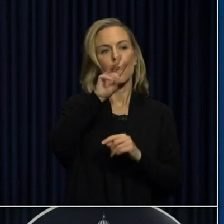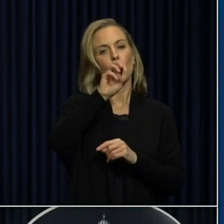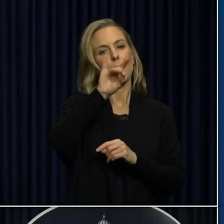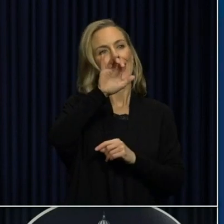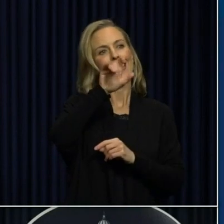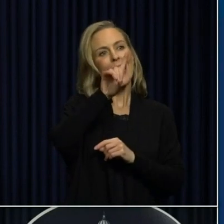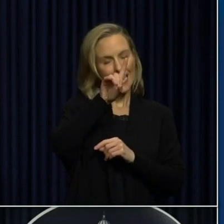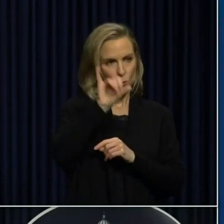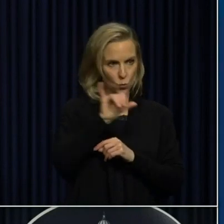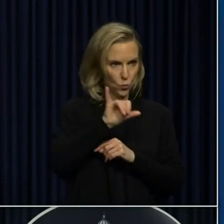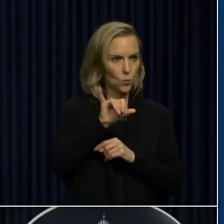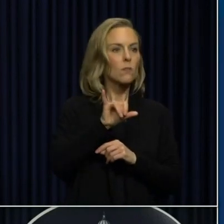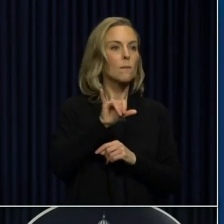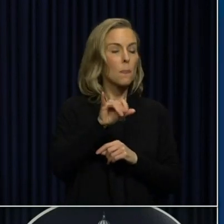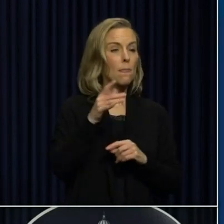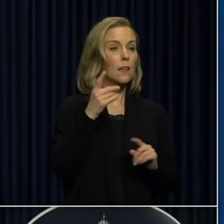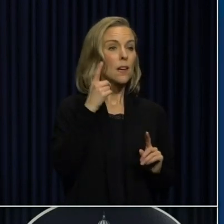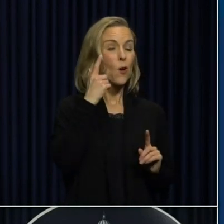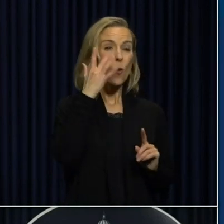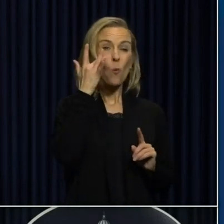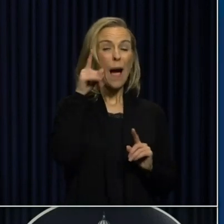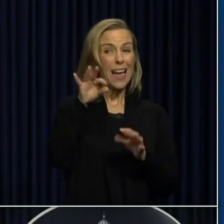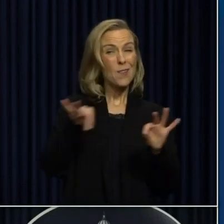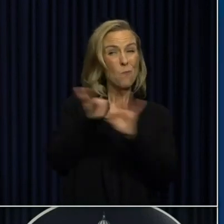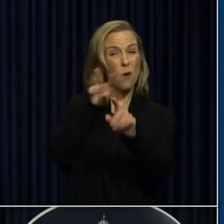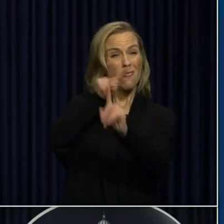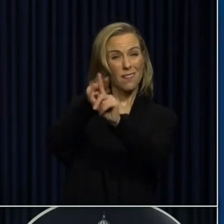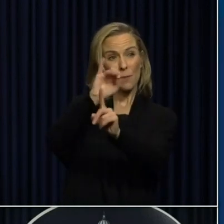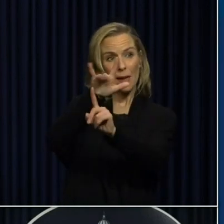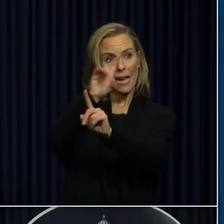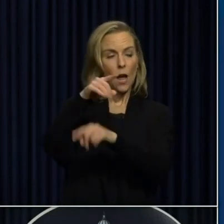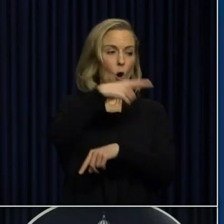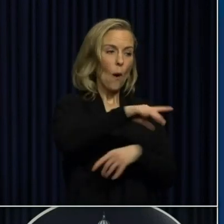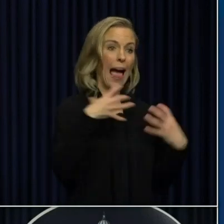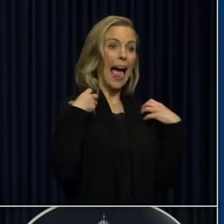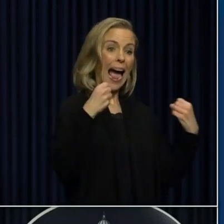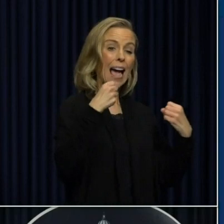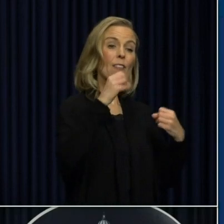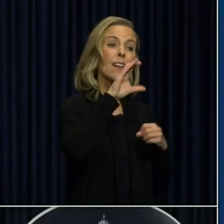help all of those frontline healthcare workers that are working for you.